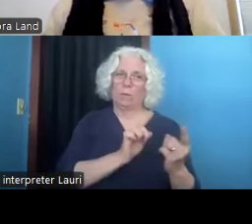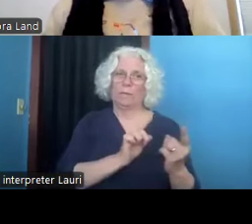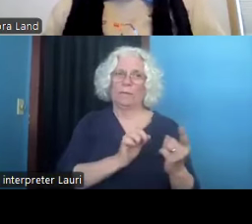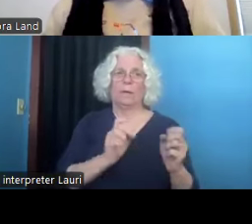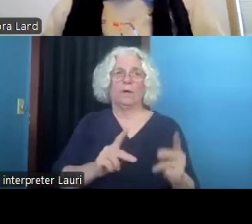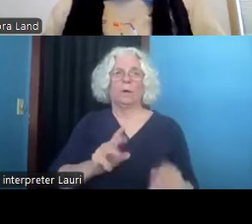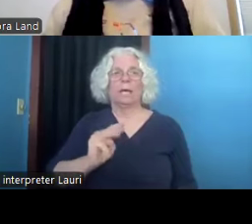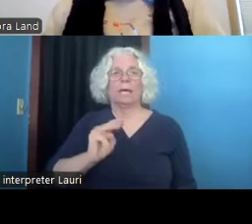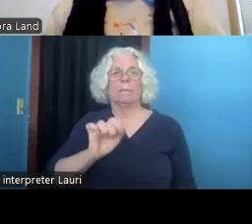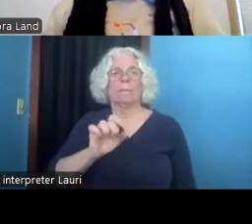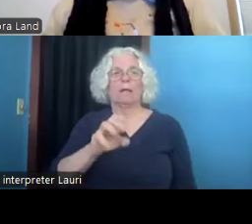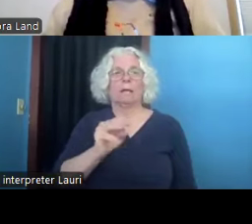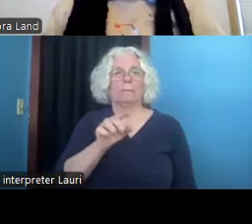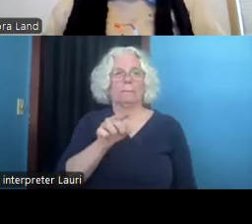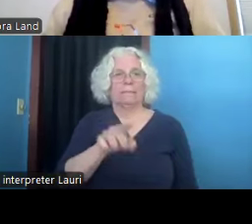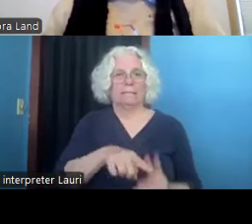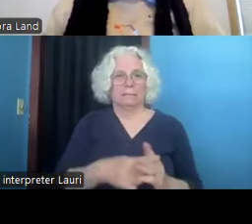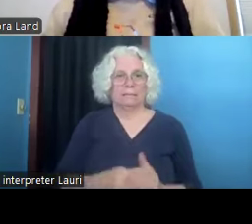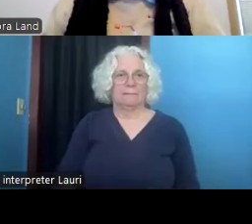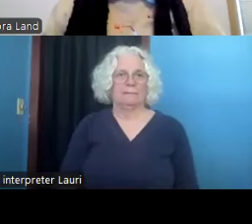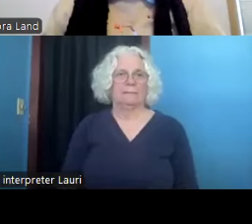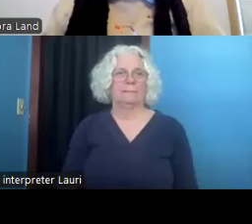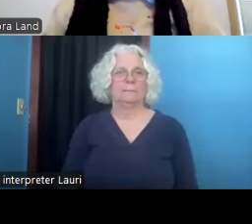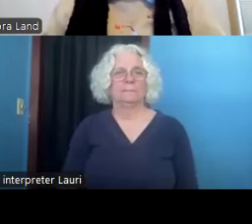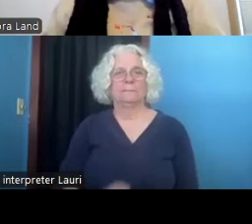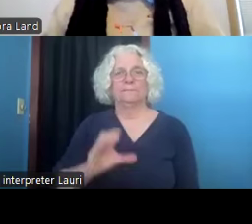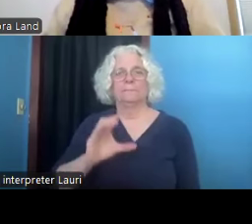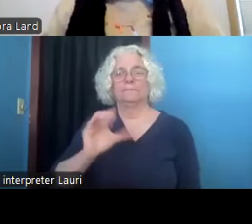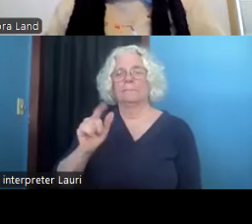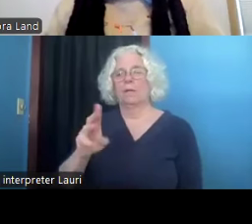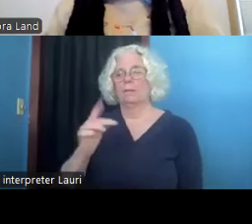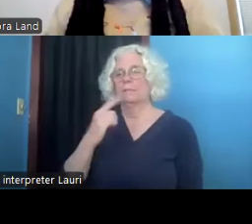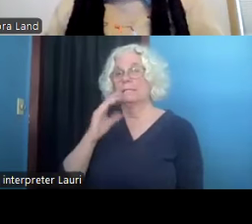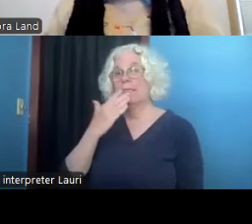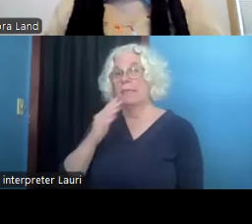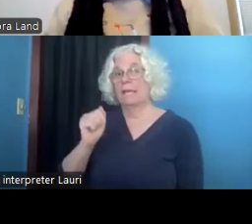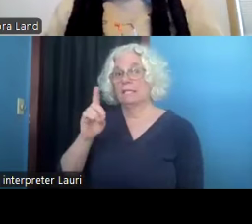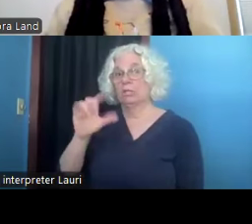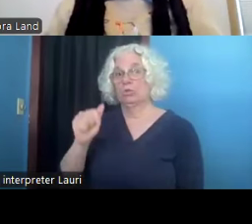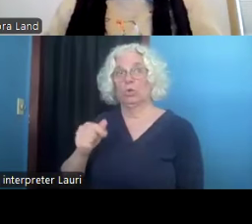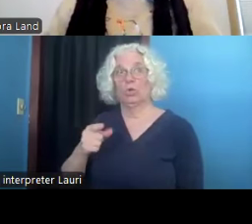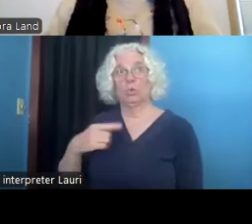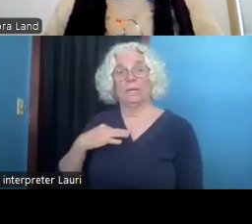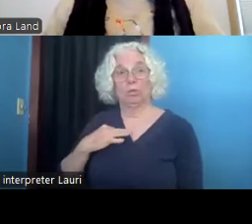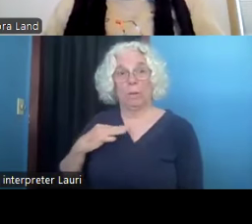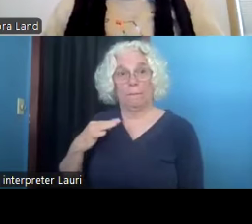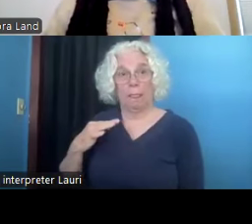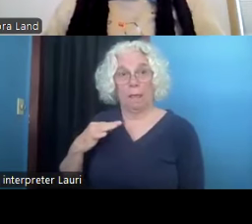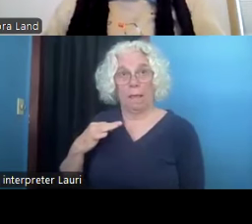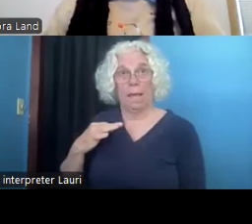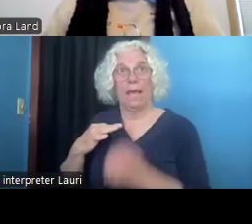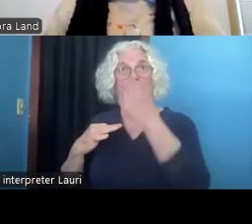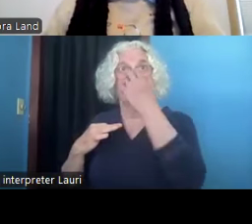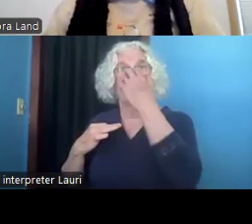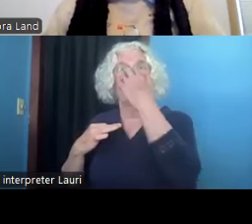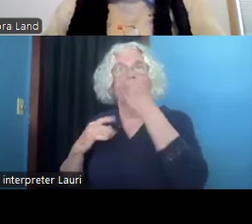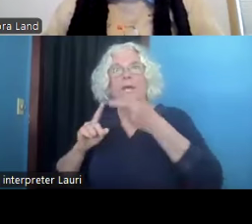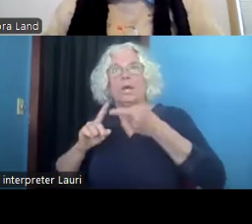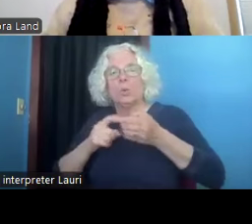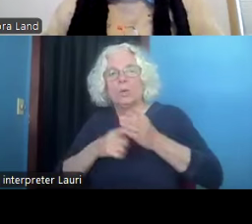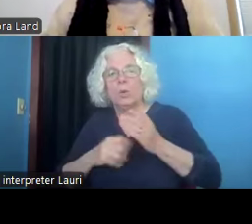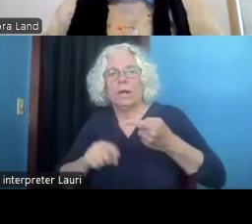to Malcolm to get us started. Thanks, Adora. To apply for a Bush Fellowship, you must be at least 24 years of